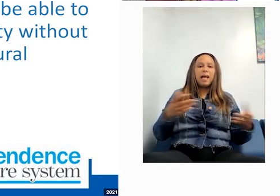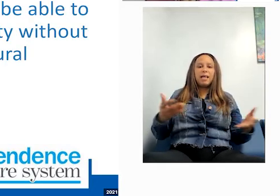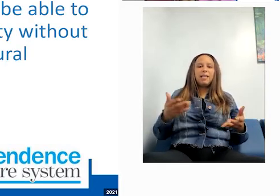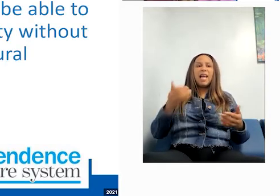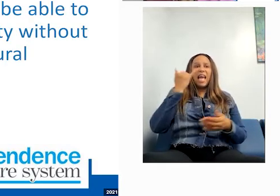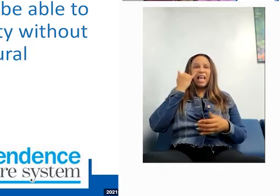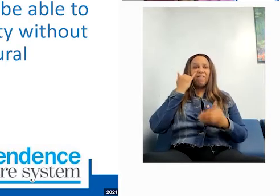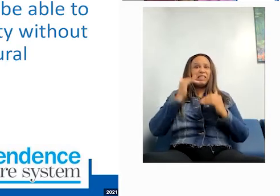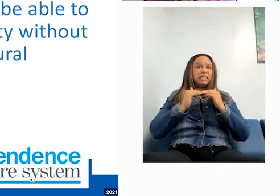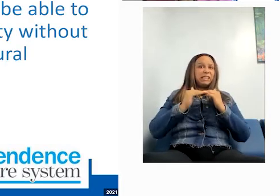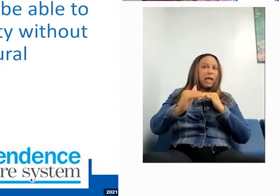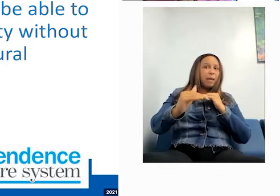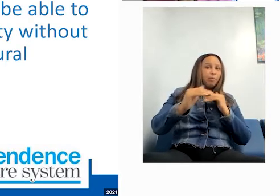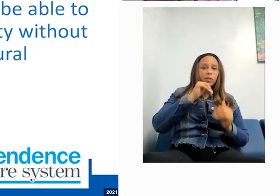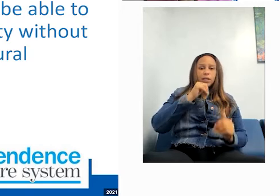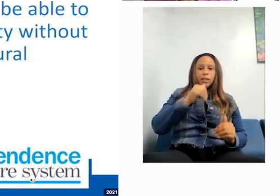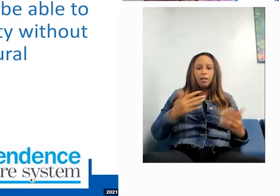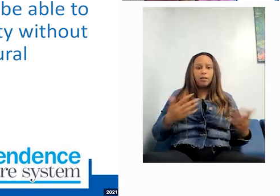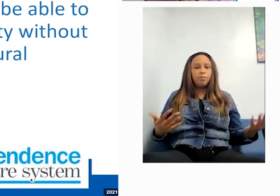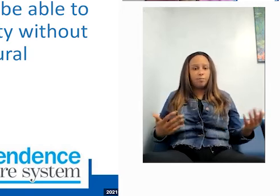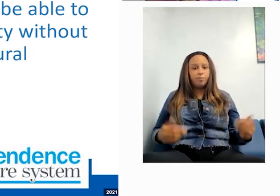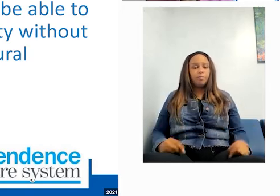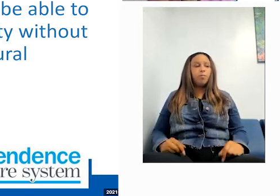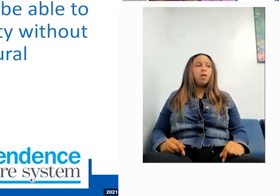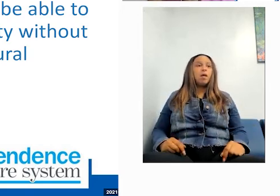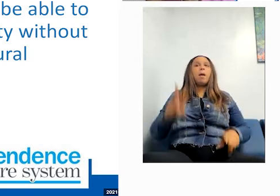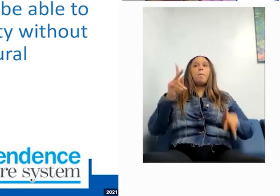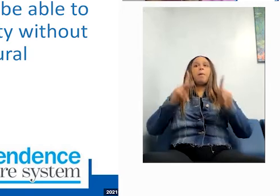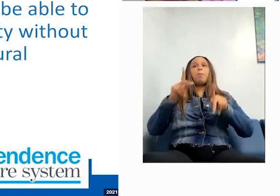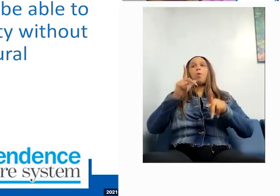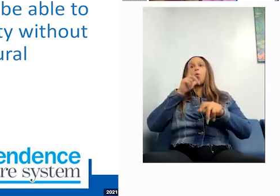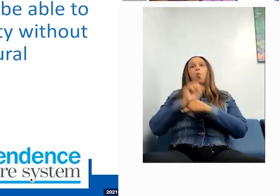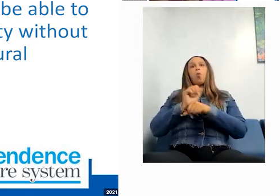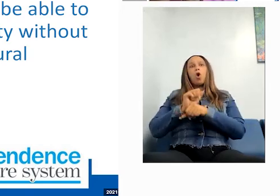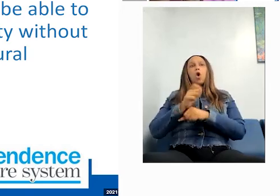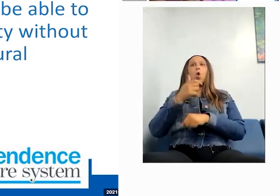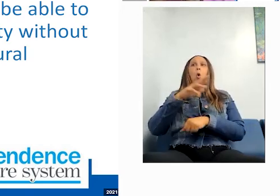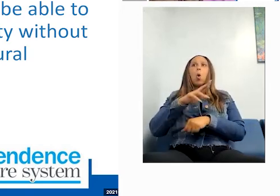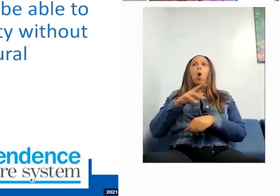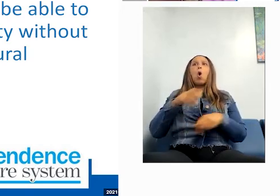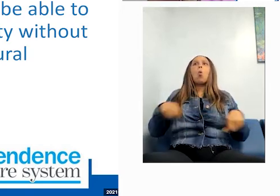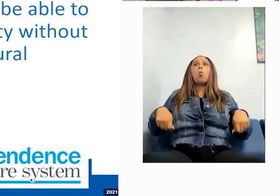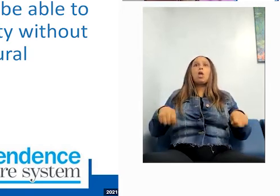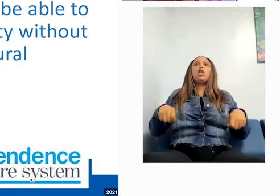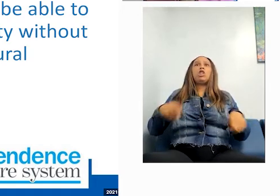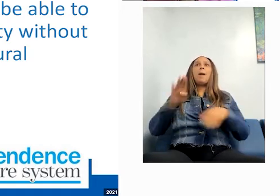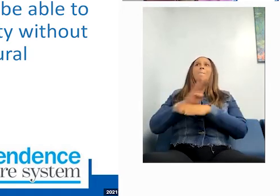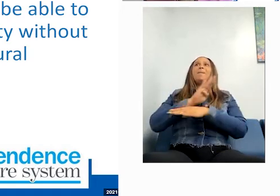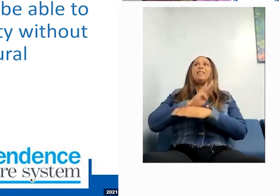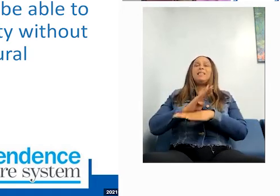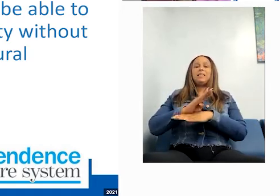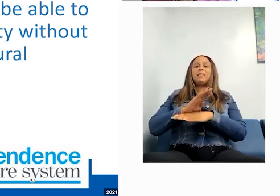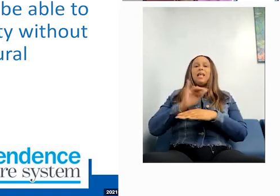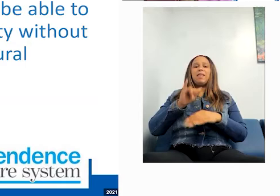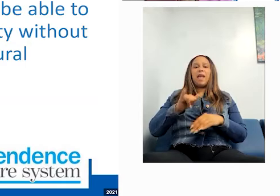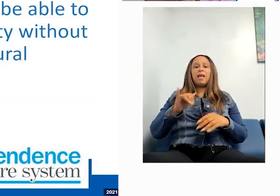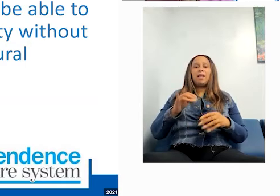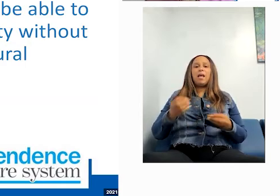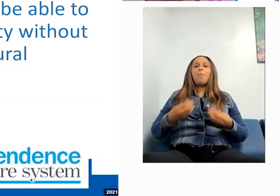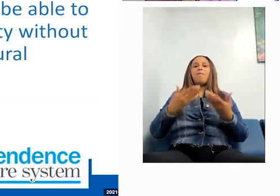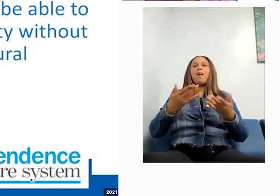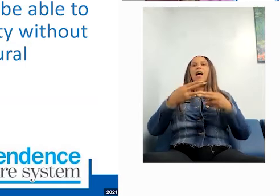So clinicians and suppliers in the complex rehab world, we call these sit and go